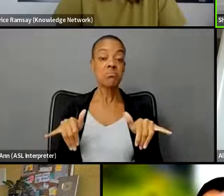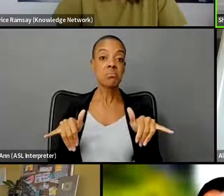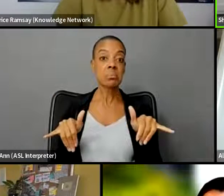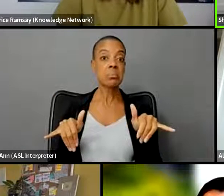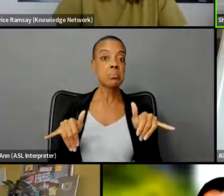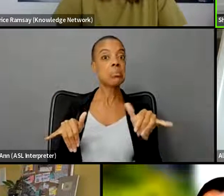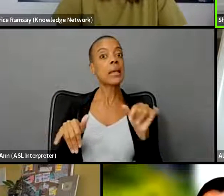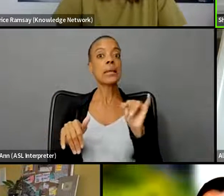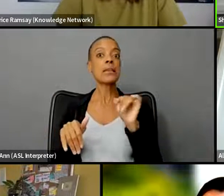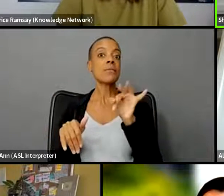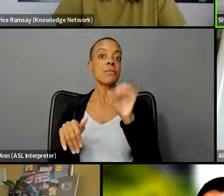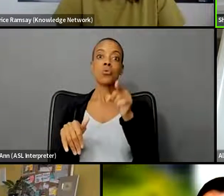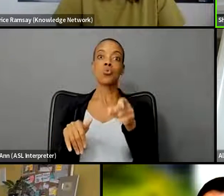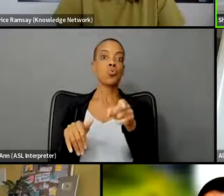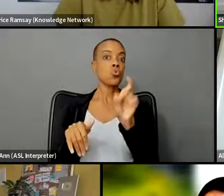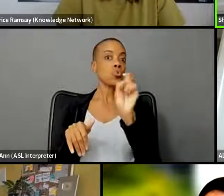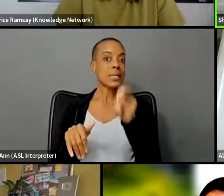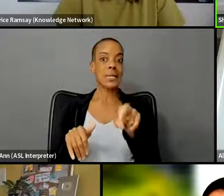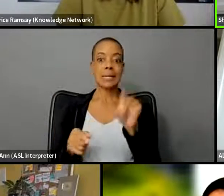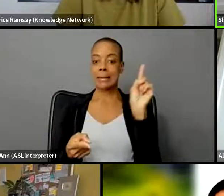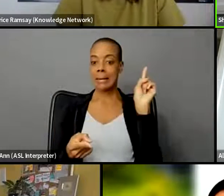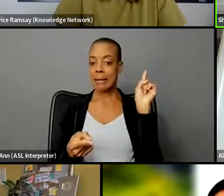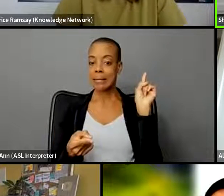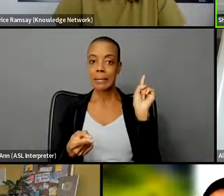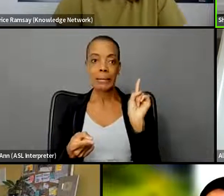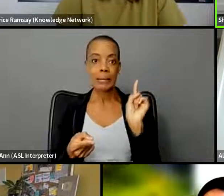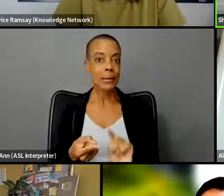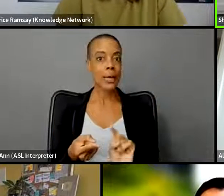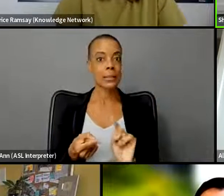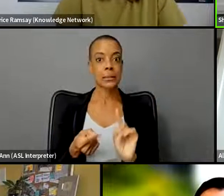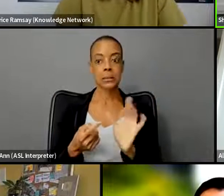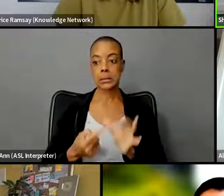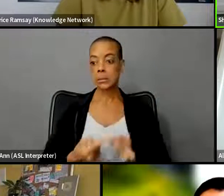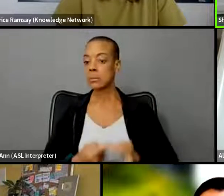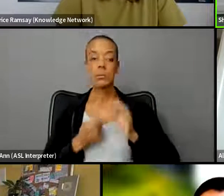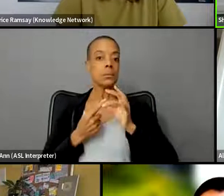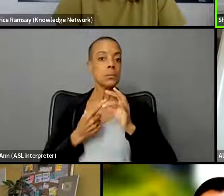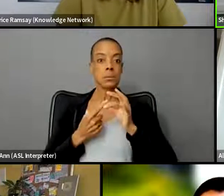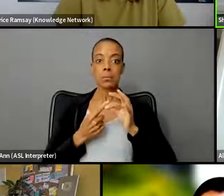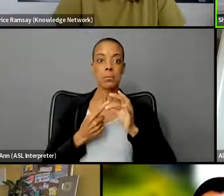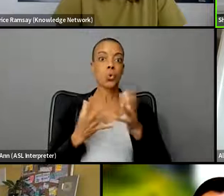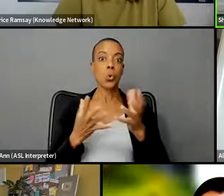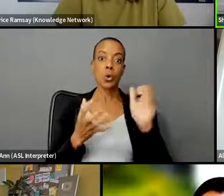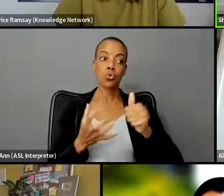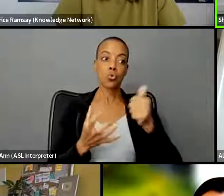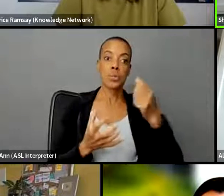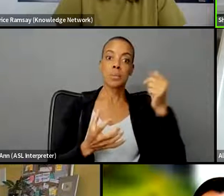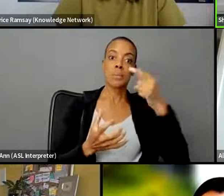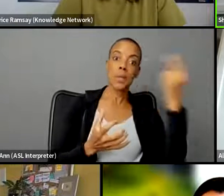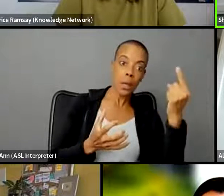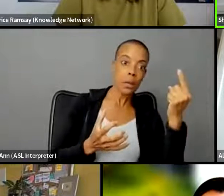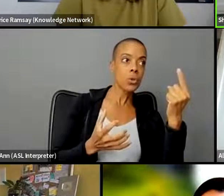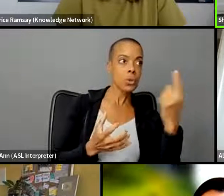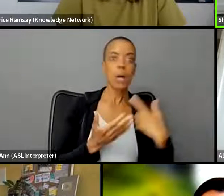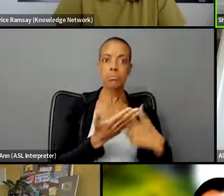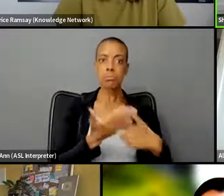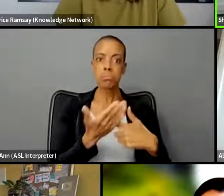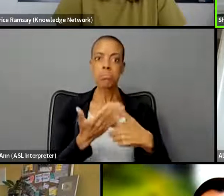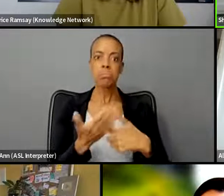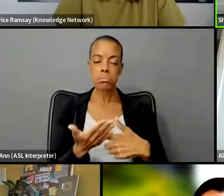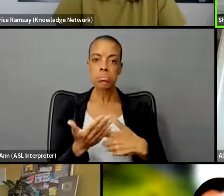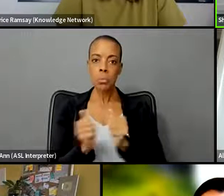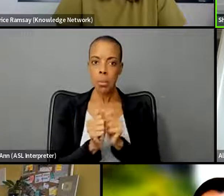if you need less exclusivity because there's some other thing that you really, really want to do, you have a conversation with your executive.